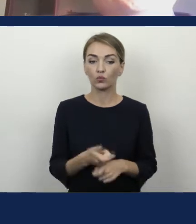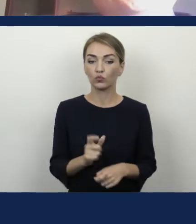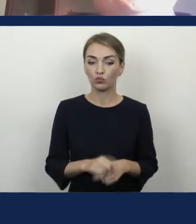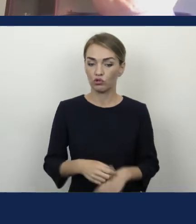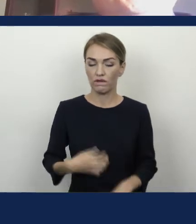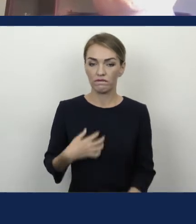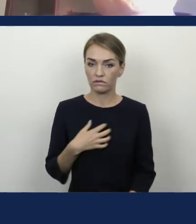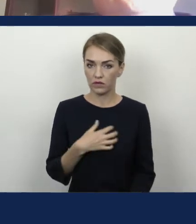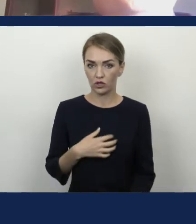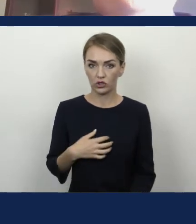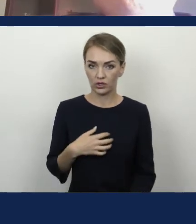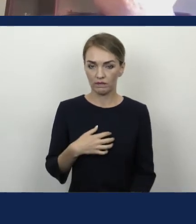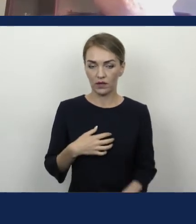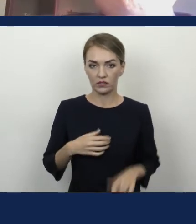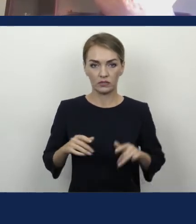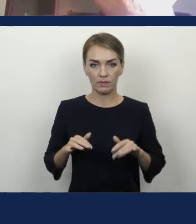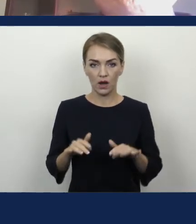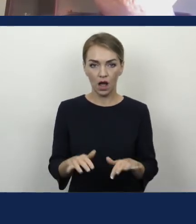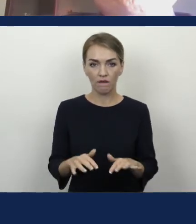its outcome